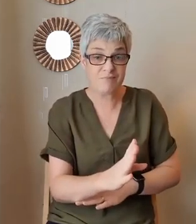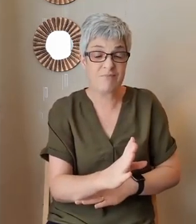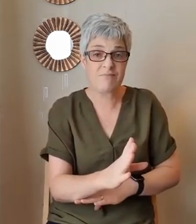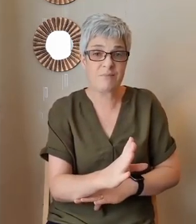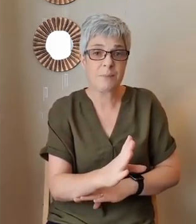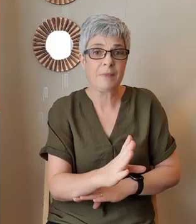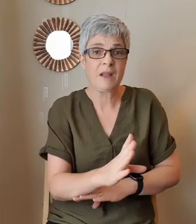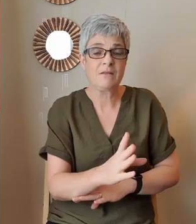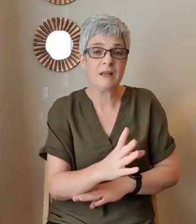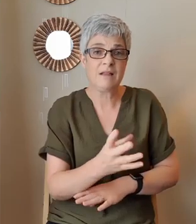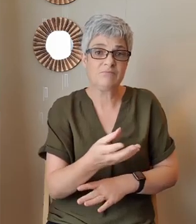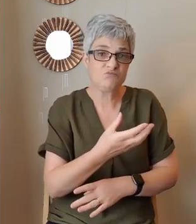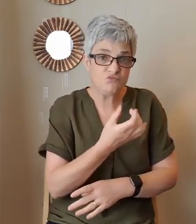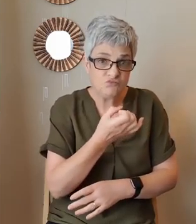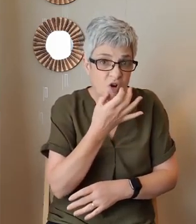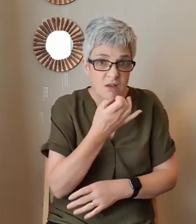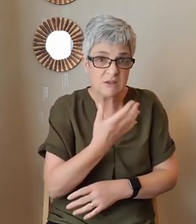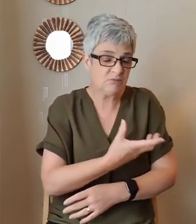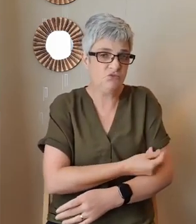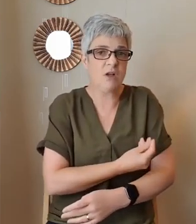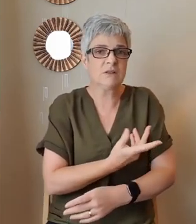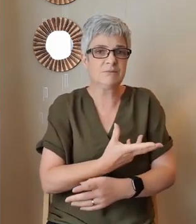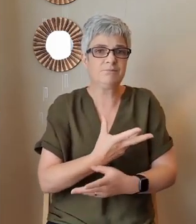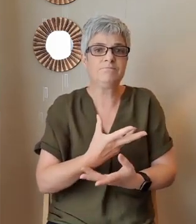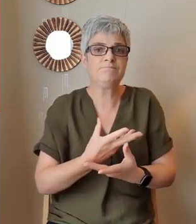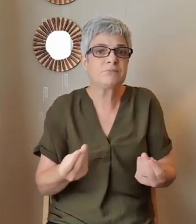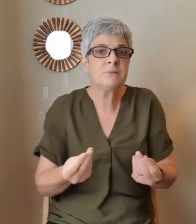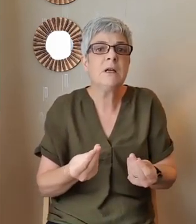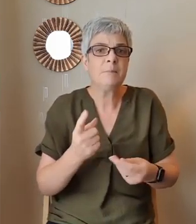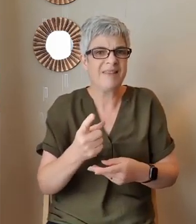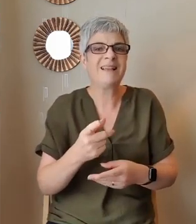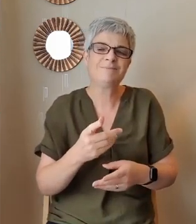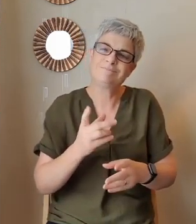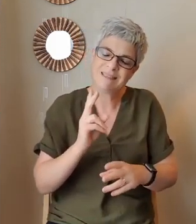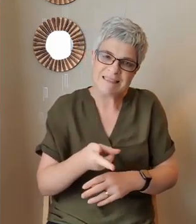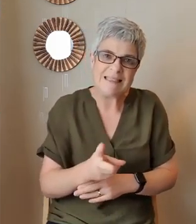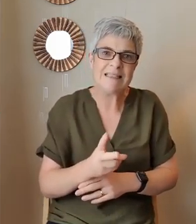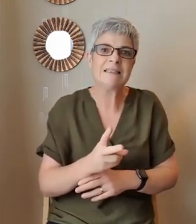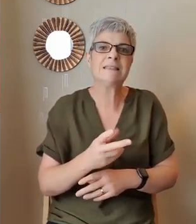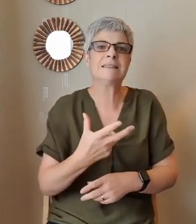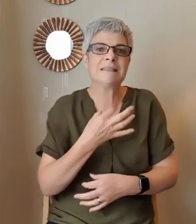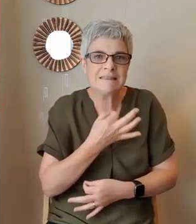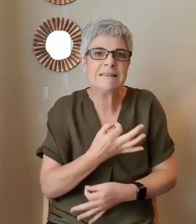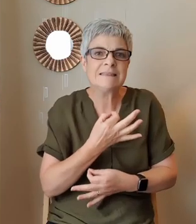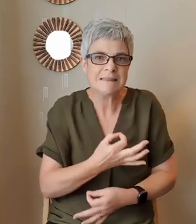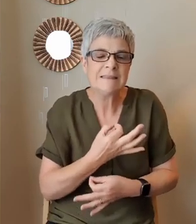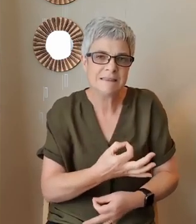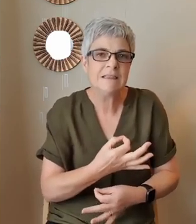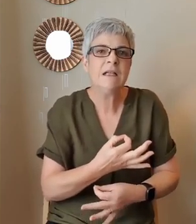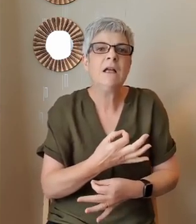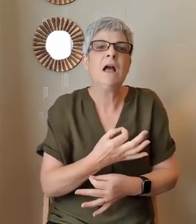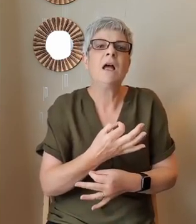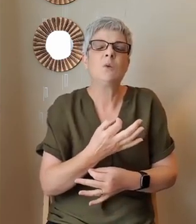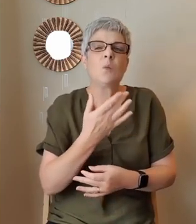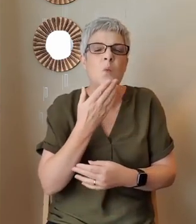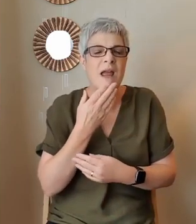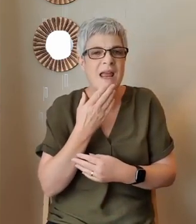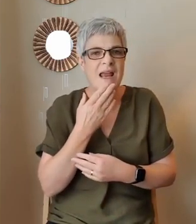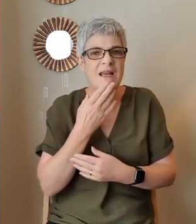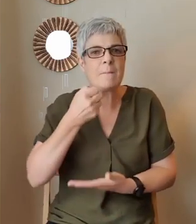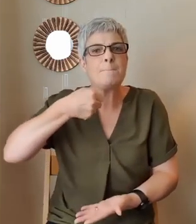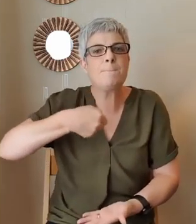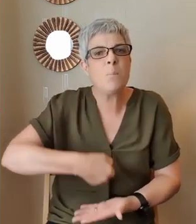while, but then it all went pear-shaped again. And it was only when things got much worse, it was only when he really got to bottom that